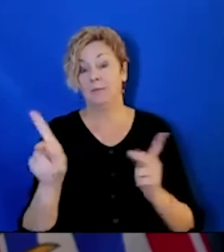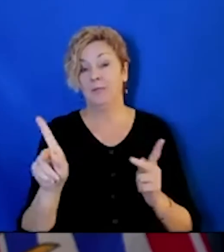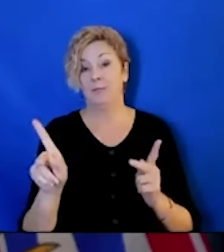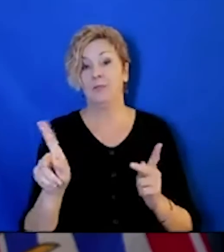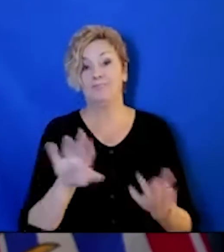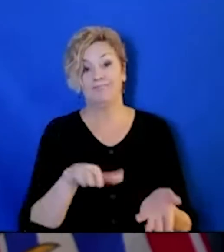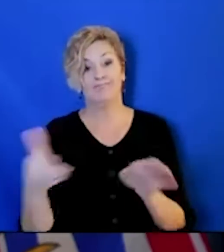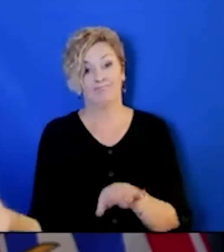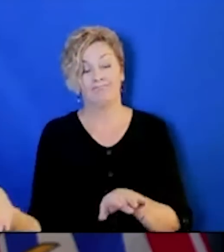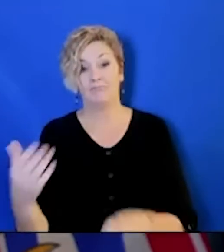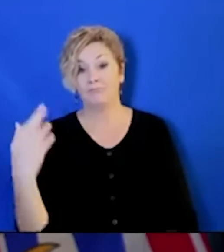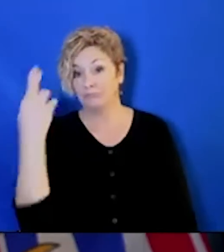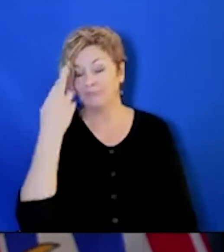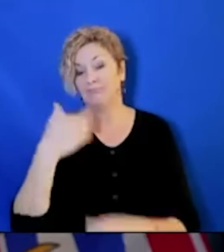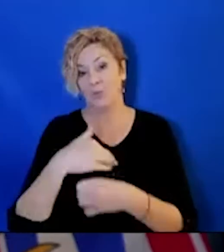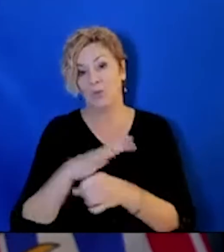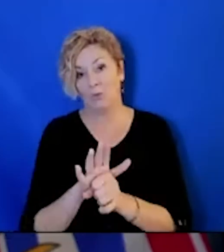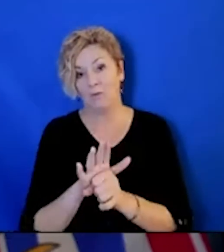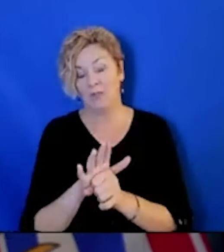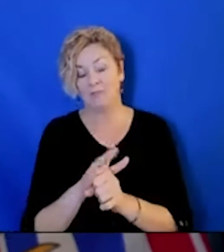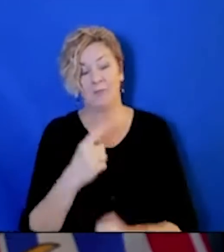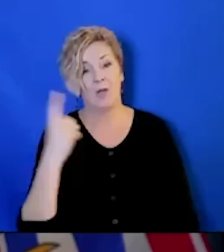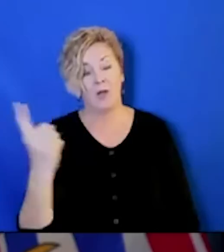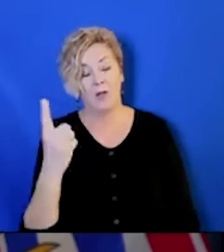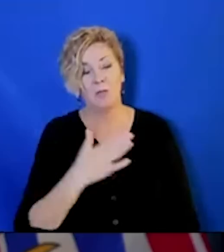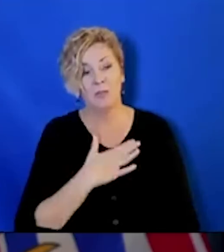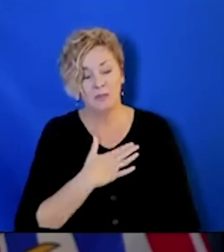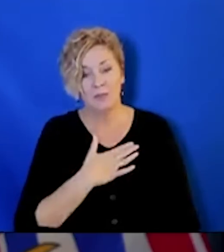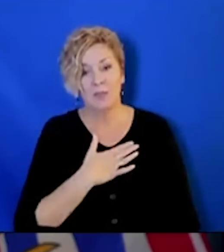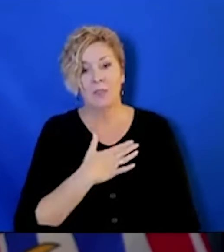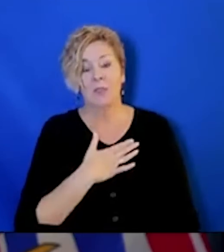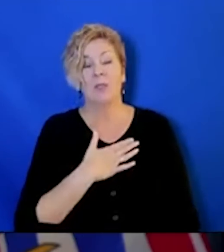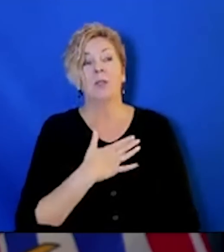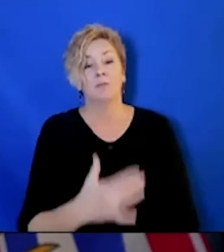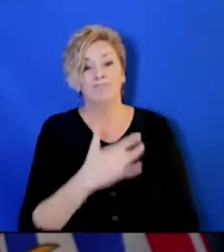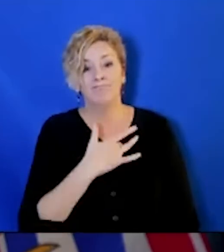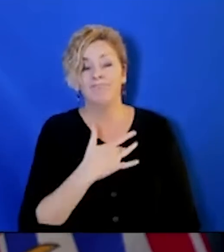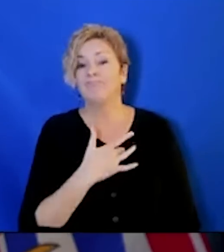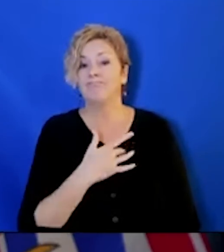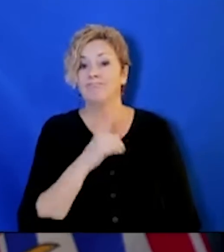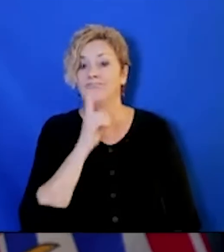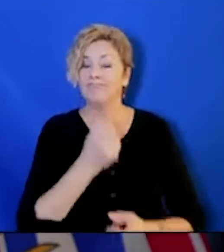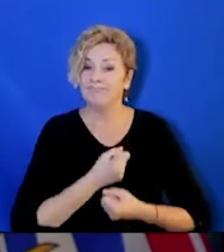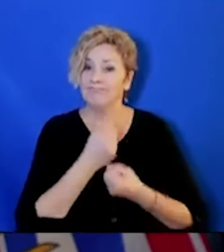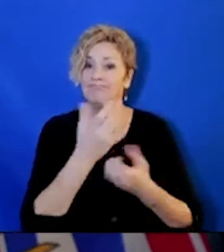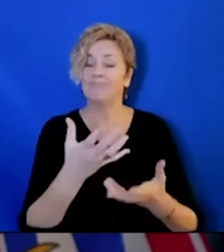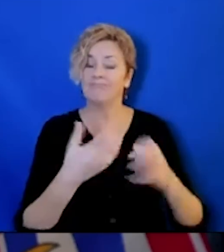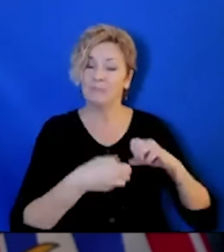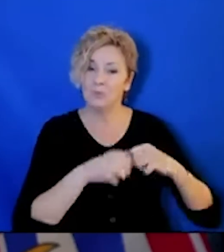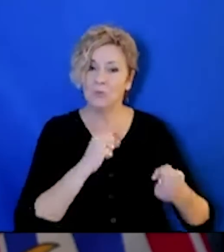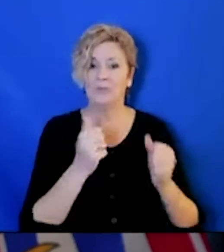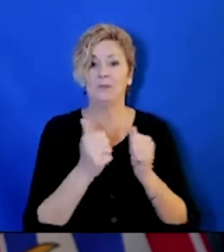to COVID-19, and we send our condolences to the families of these people, to their care